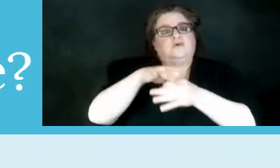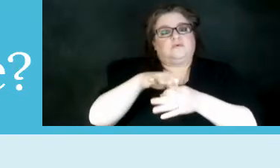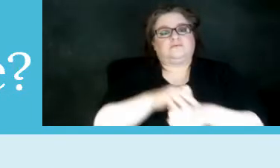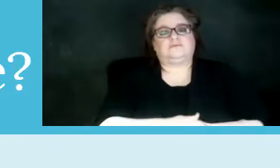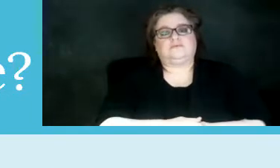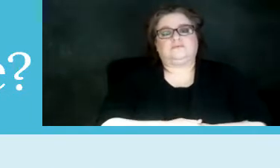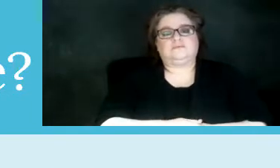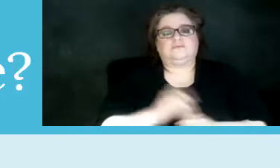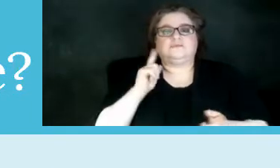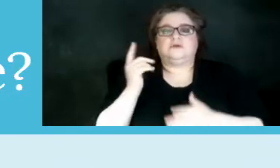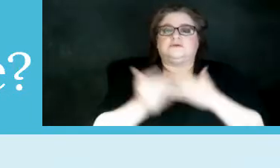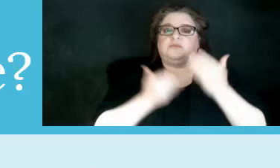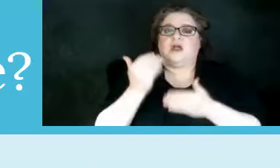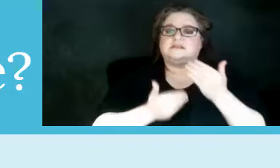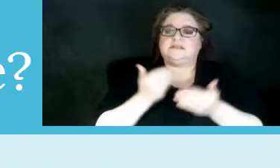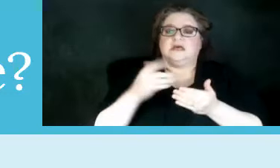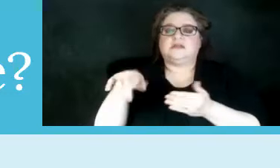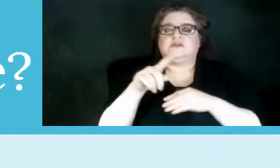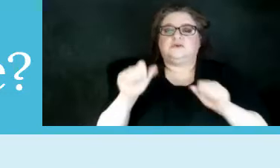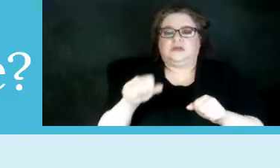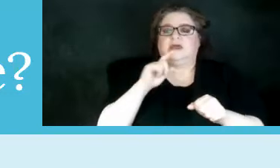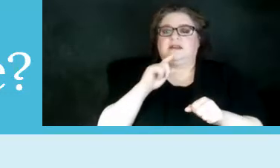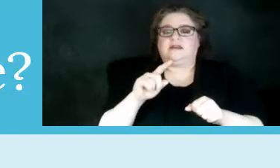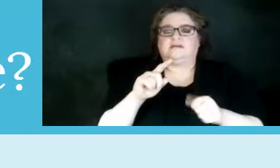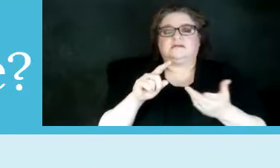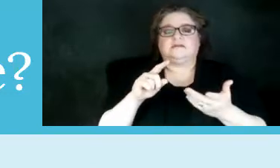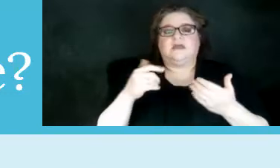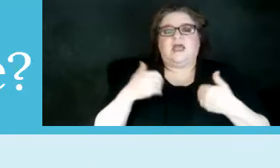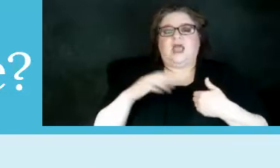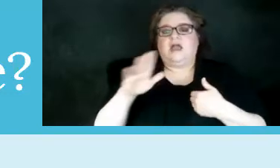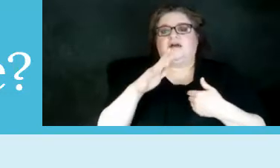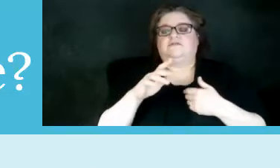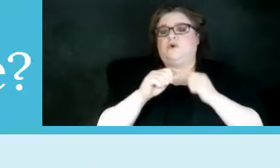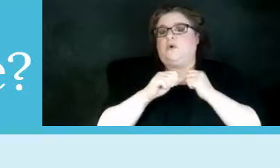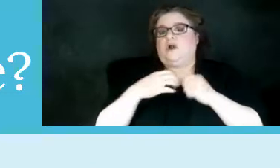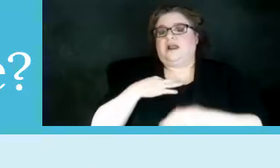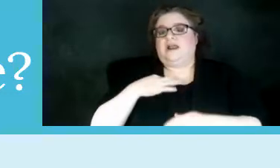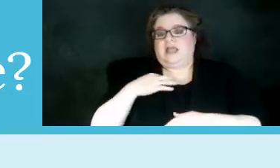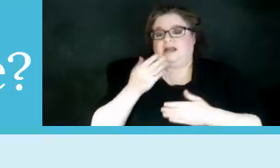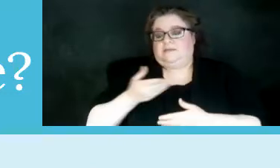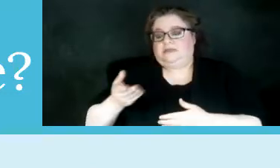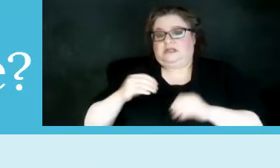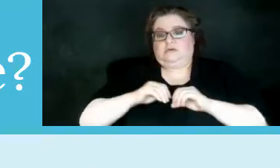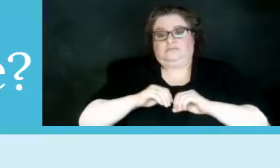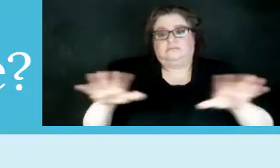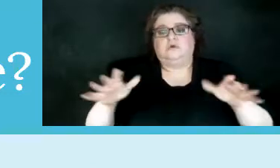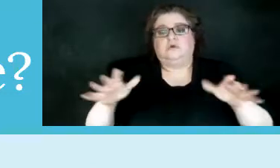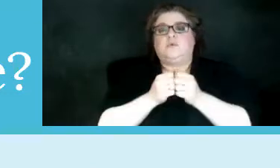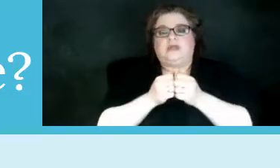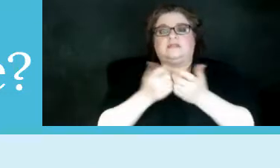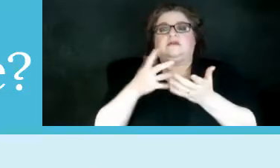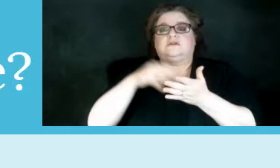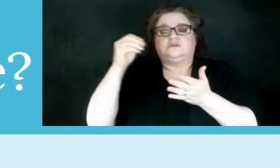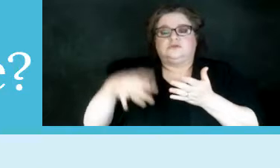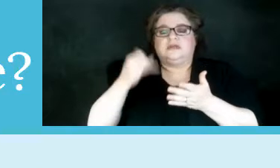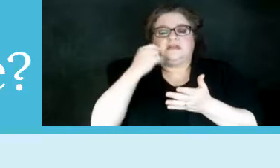There's a process in which you can actually have your candidate materials sent home with students, right? So if